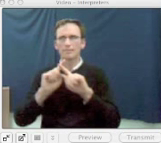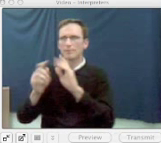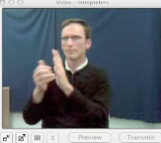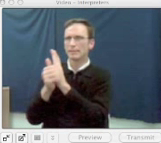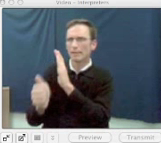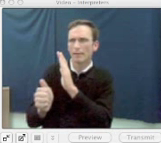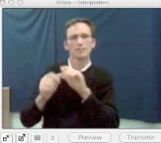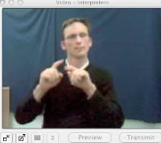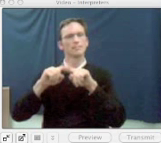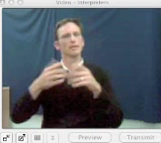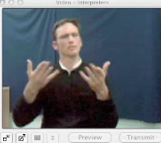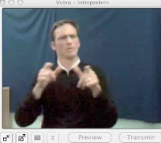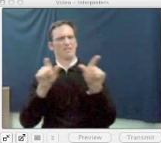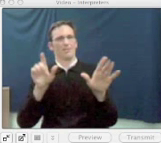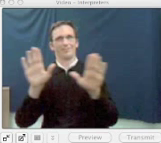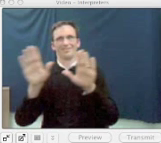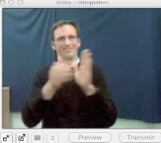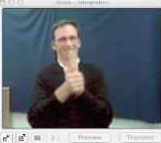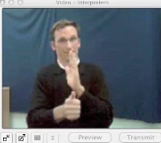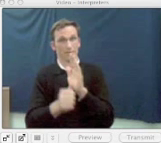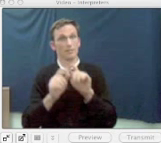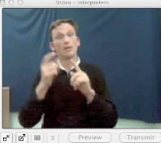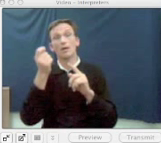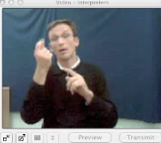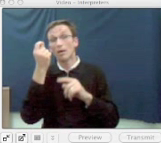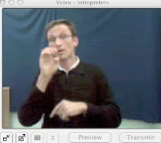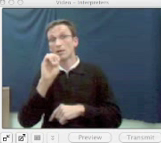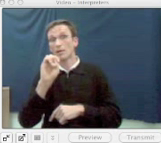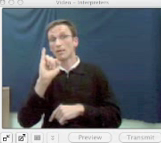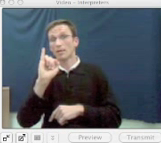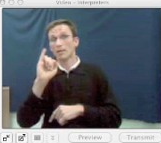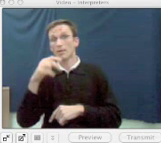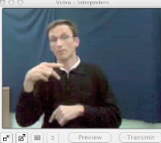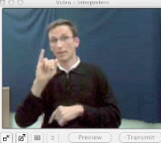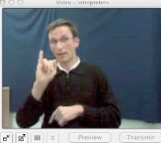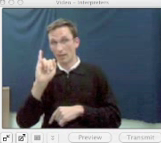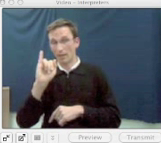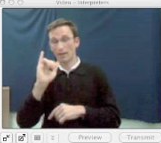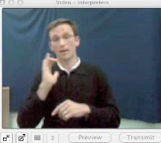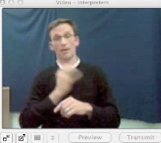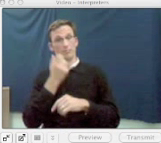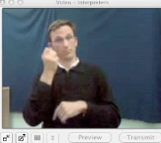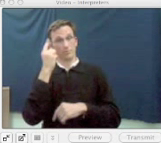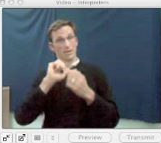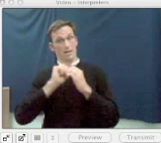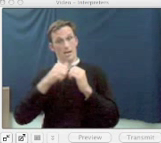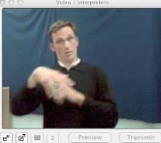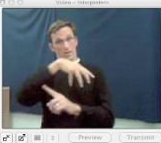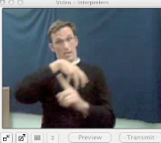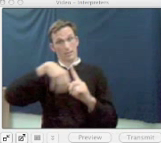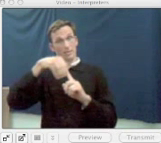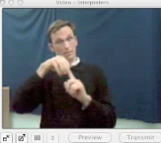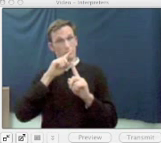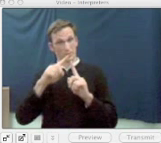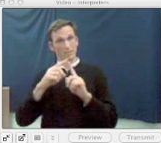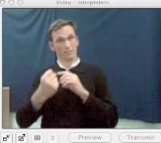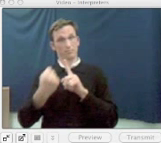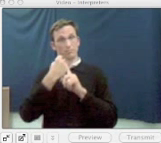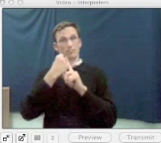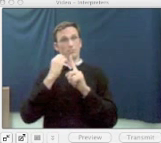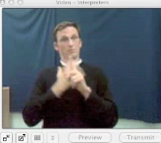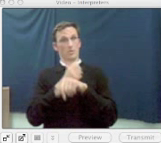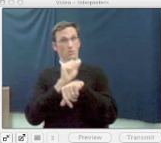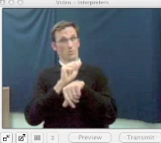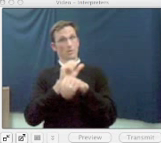aspects. And yet EIPI, or this understanding of context in this broad way, in